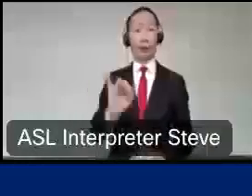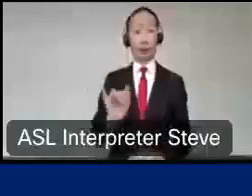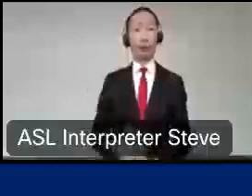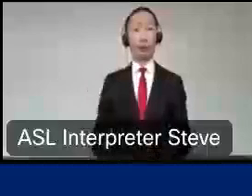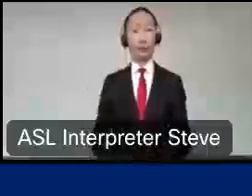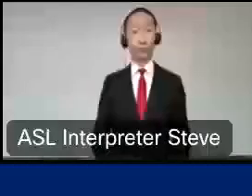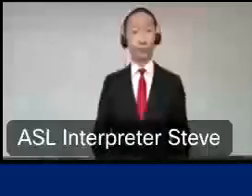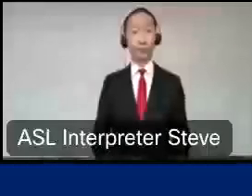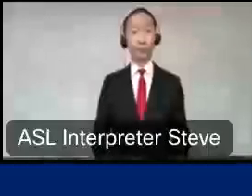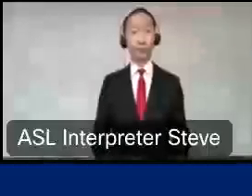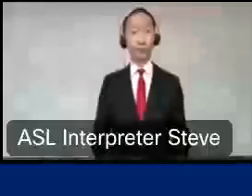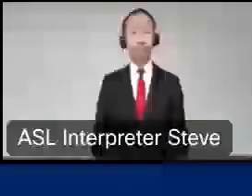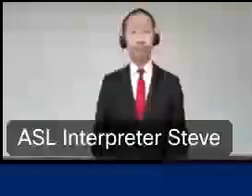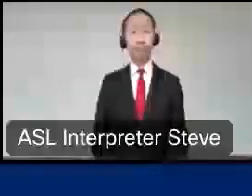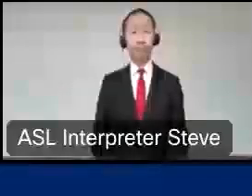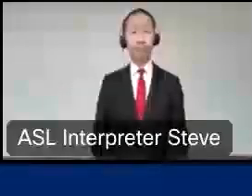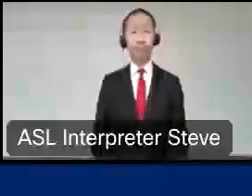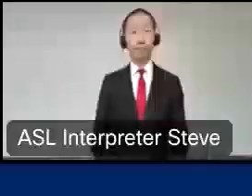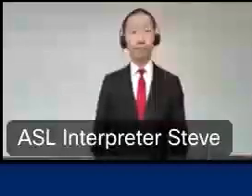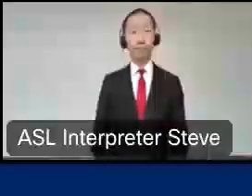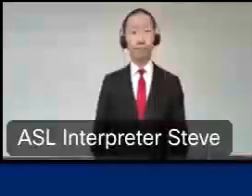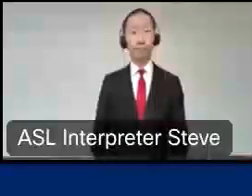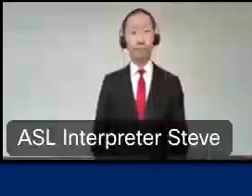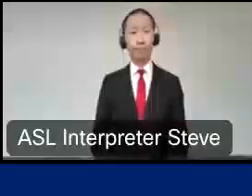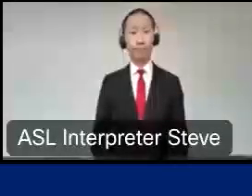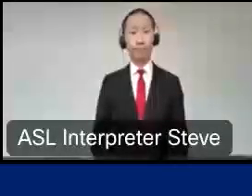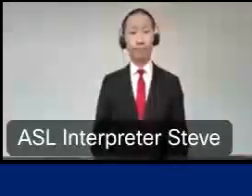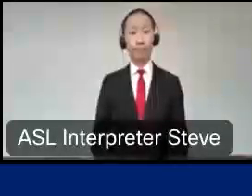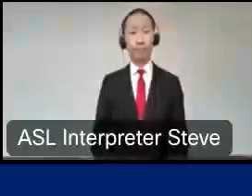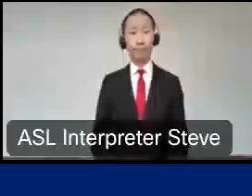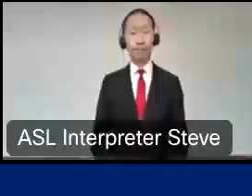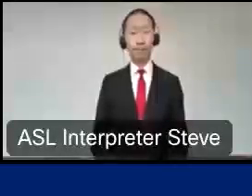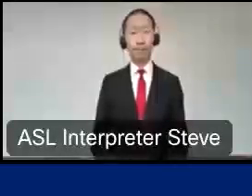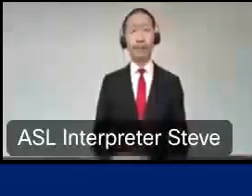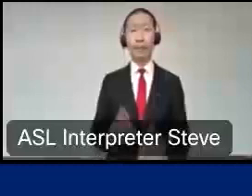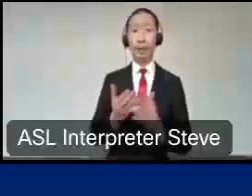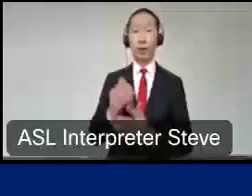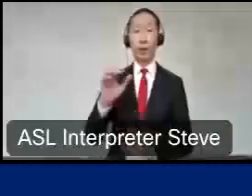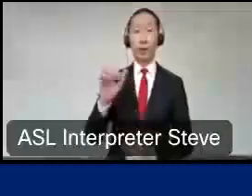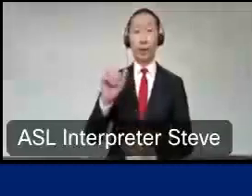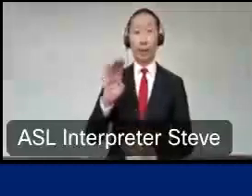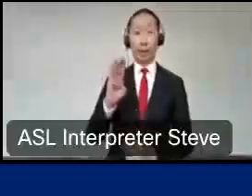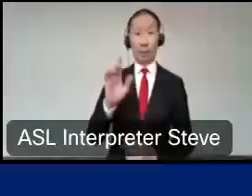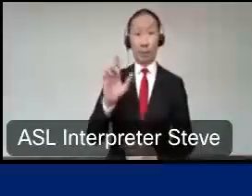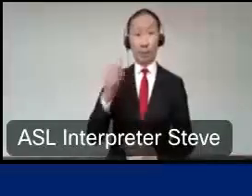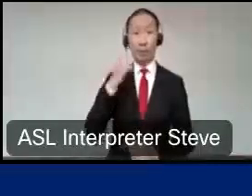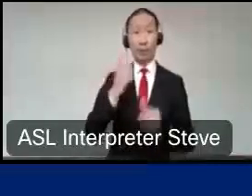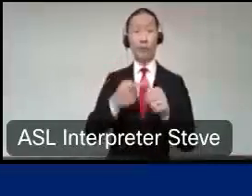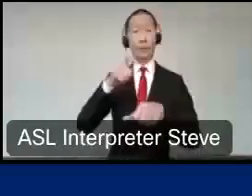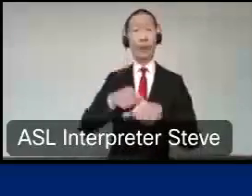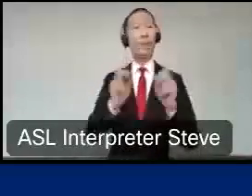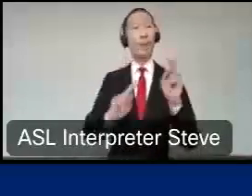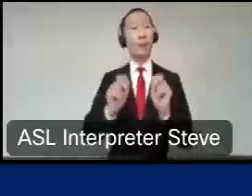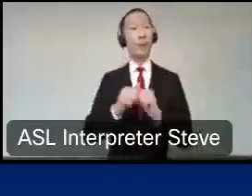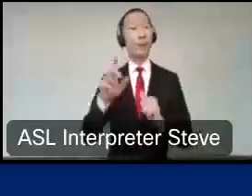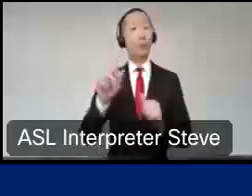slide, please. Through ABLE for the first time, many individuals with